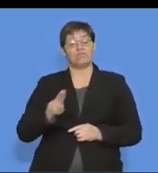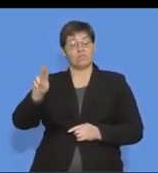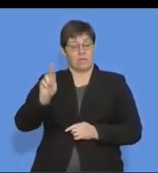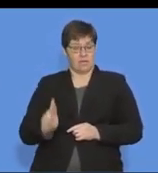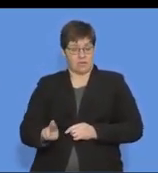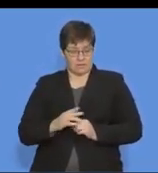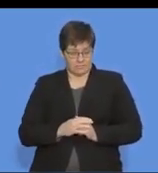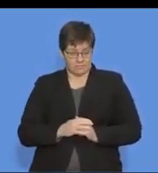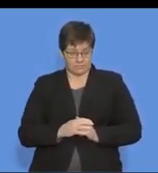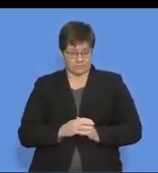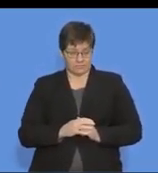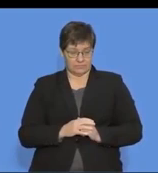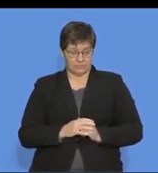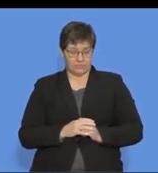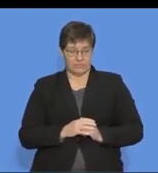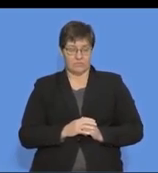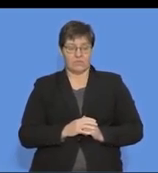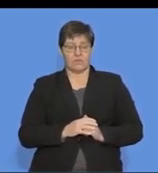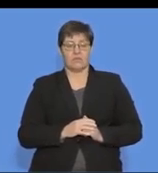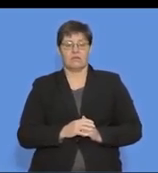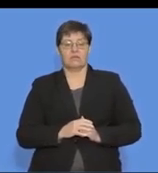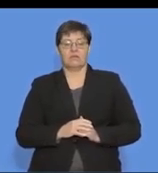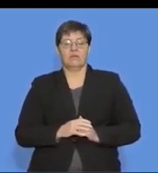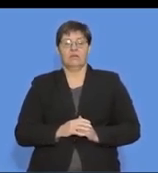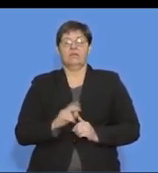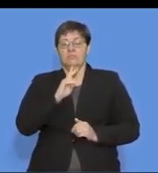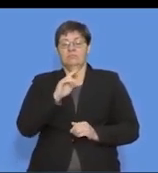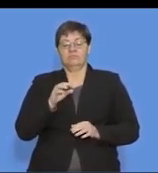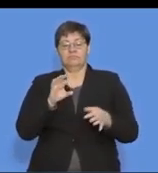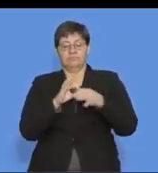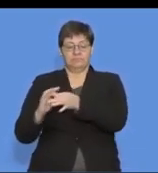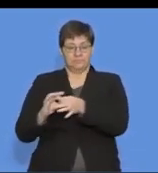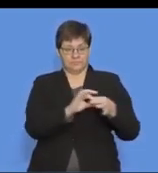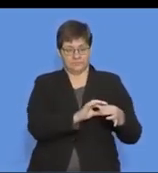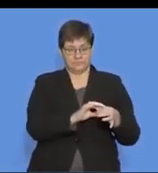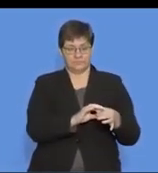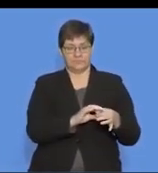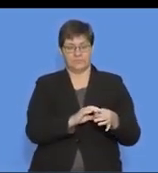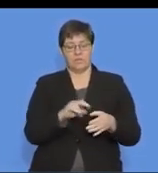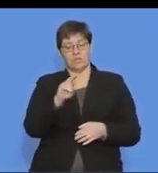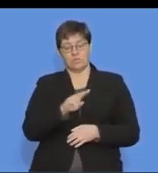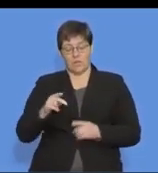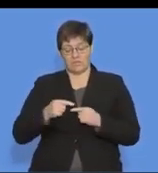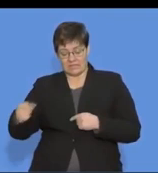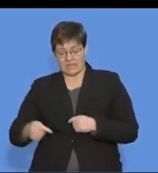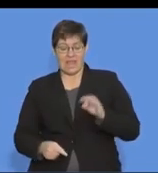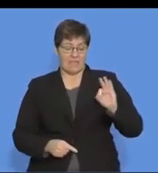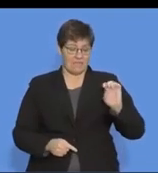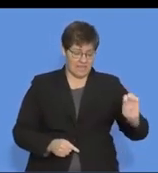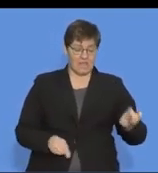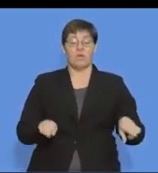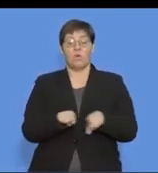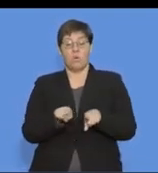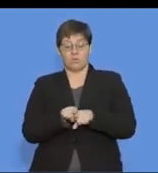the distance, right? So take note, we can talk about the relationship between the square of distance and electrostatic force, as well